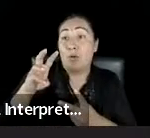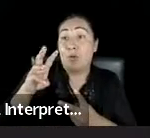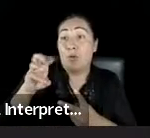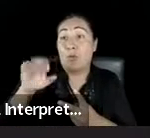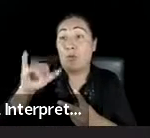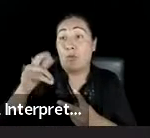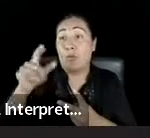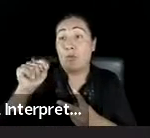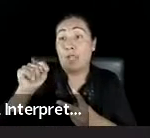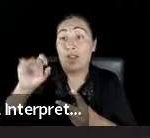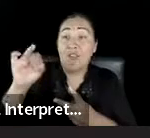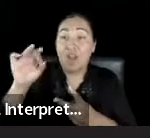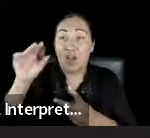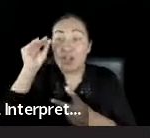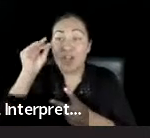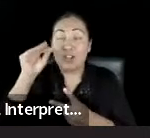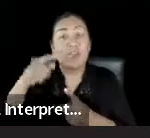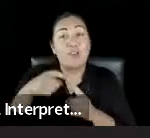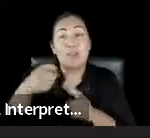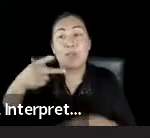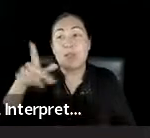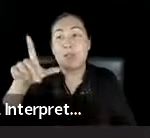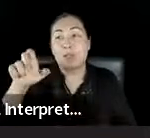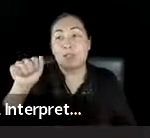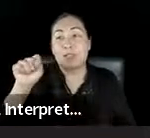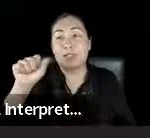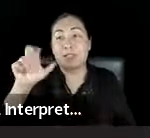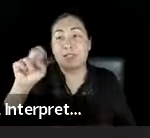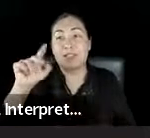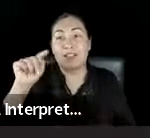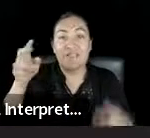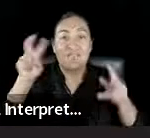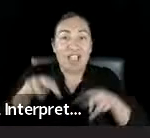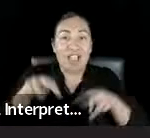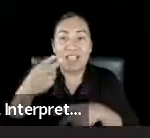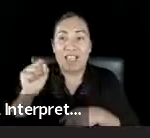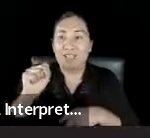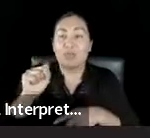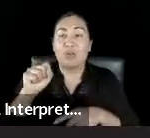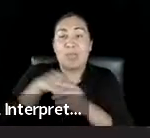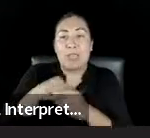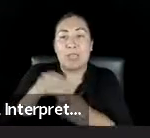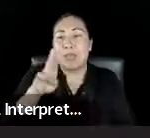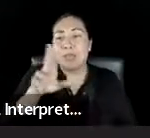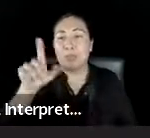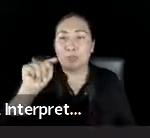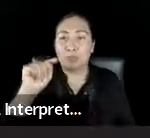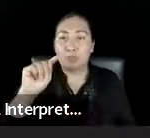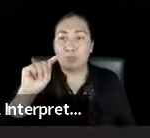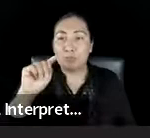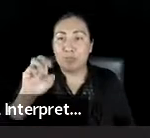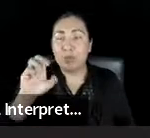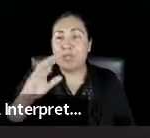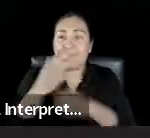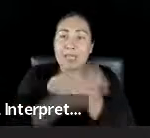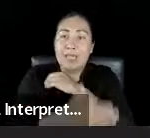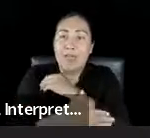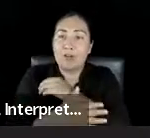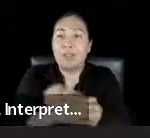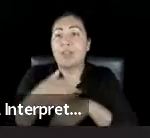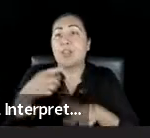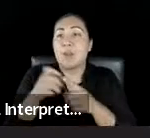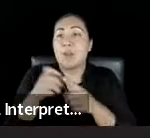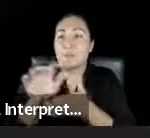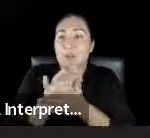High School in Butte County from filmmakers Raphael Winsloff and Mason Nowak, with help from advisor Michael Peck. And now joining me